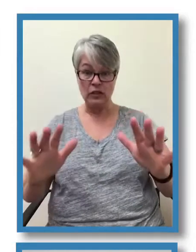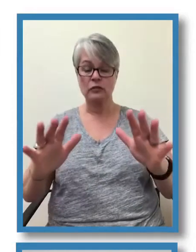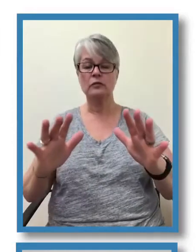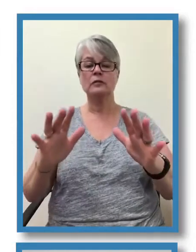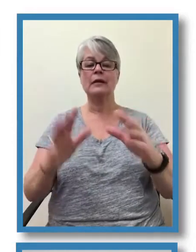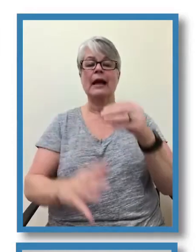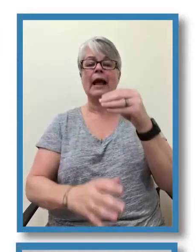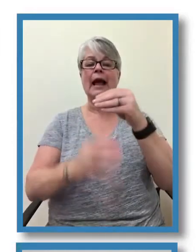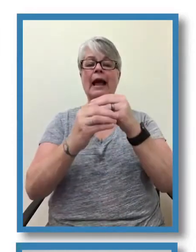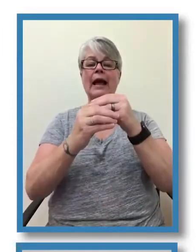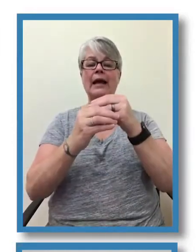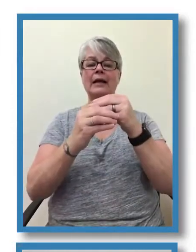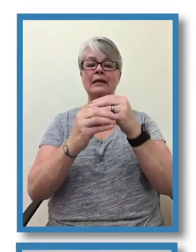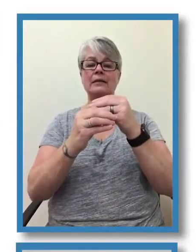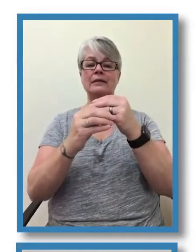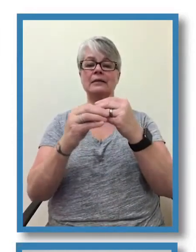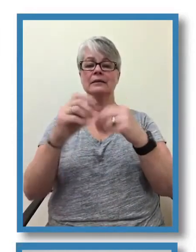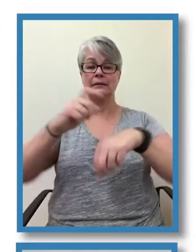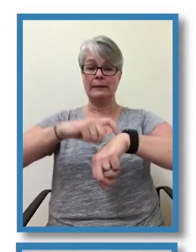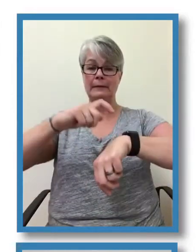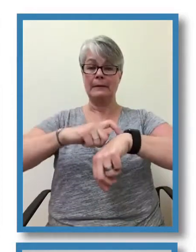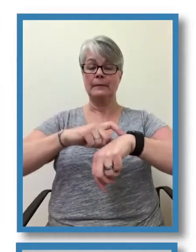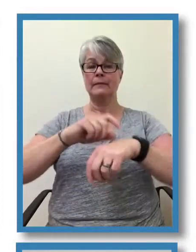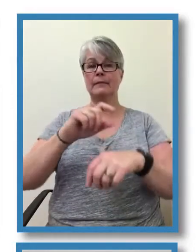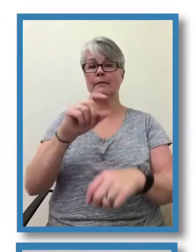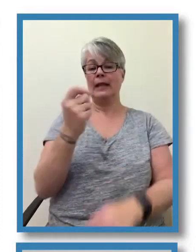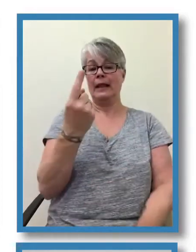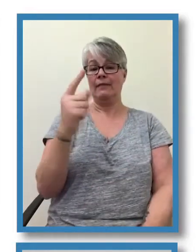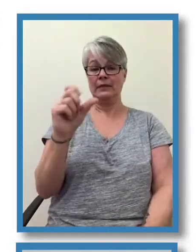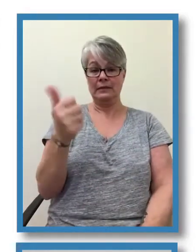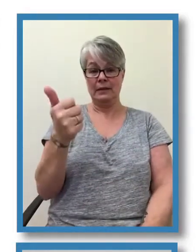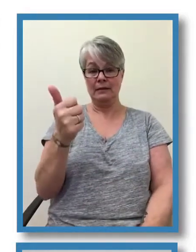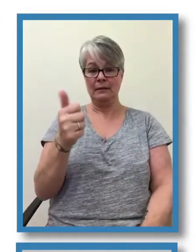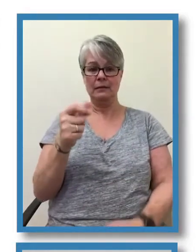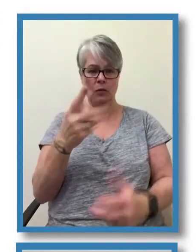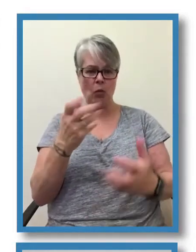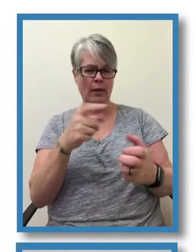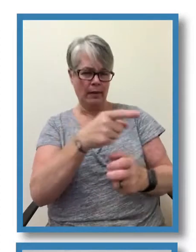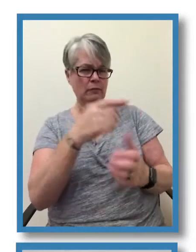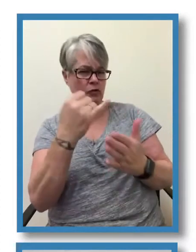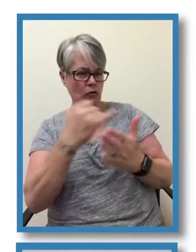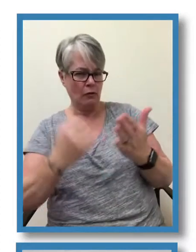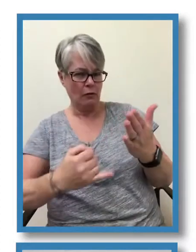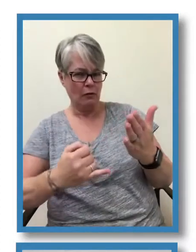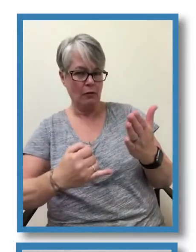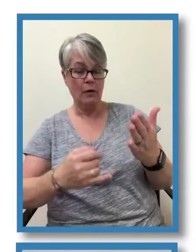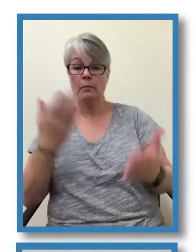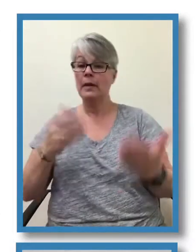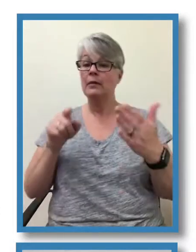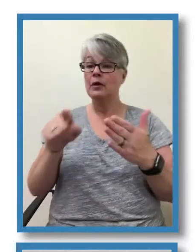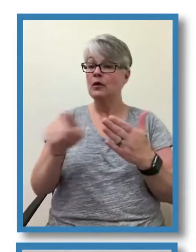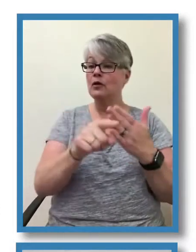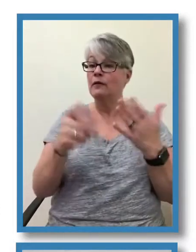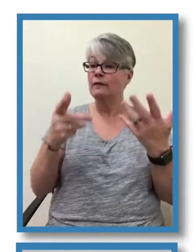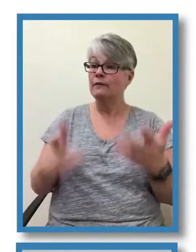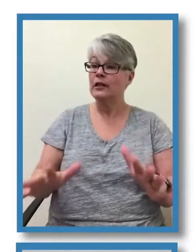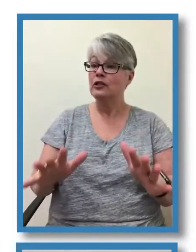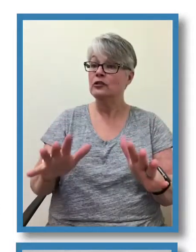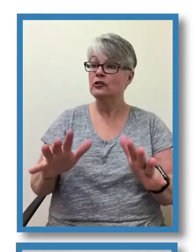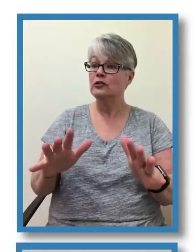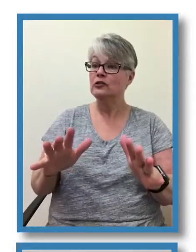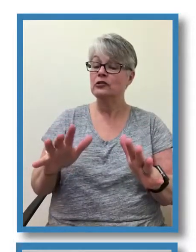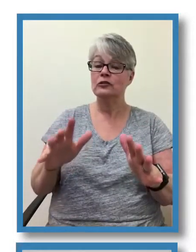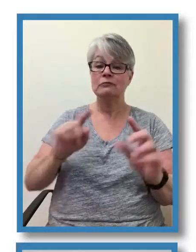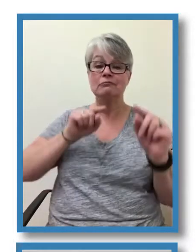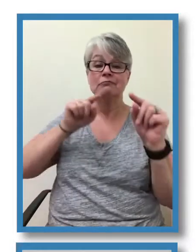driving test at age 80 might remember that this is the test that they do for the driving